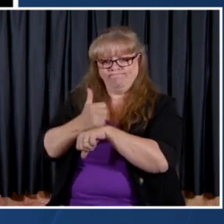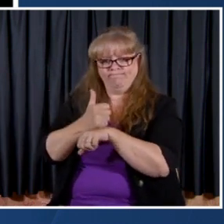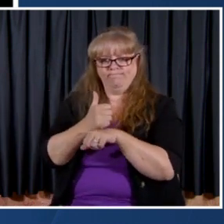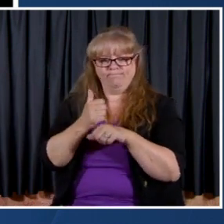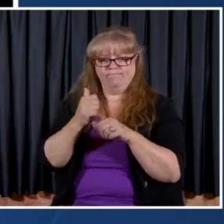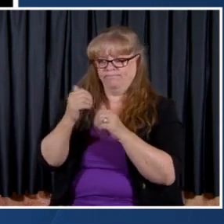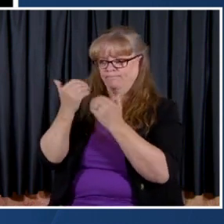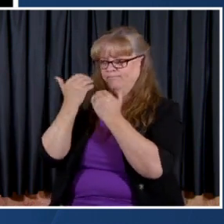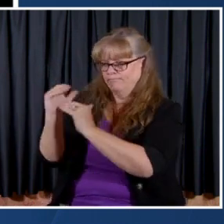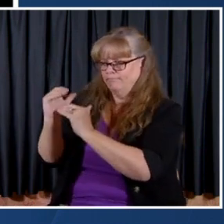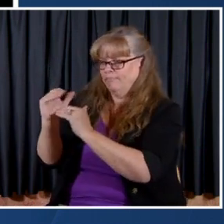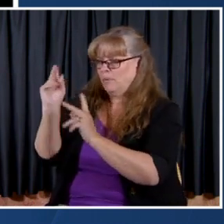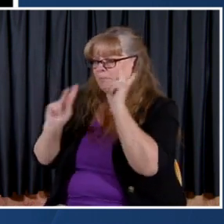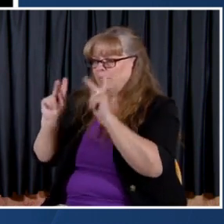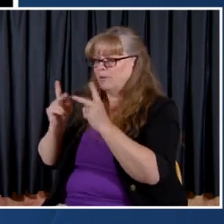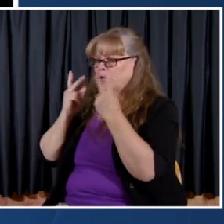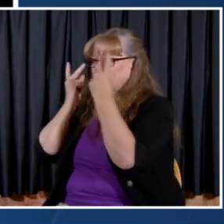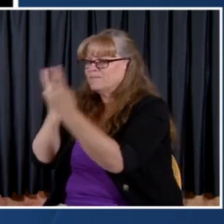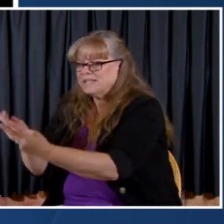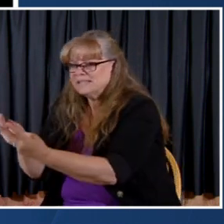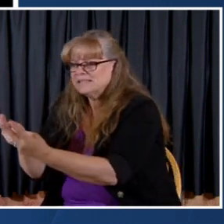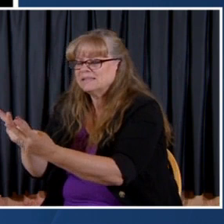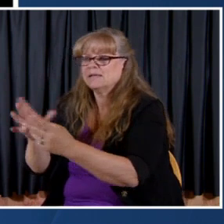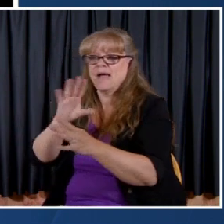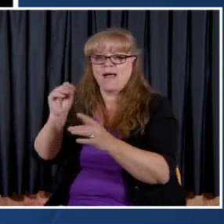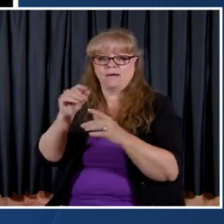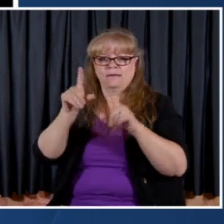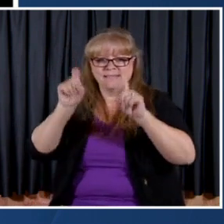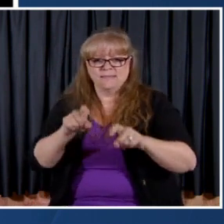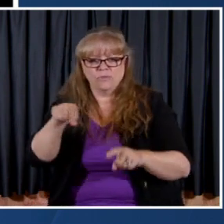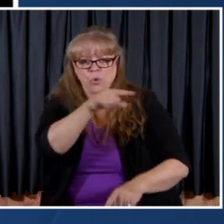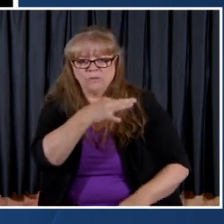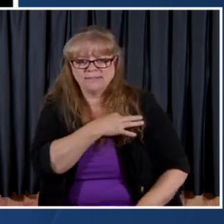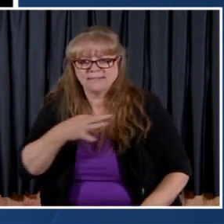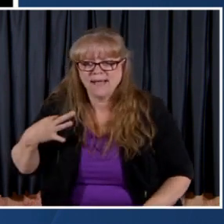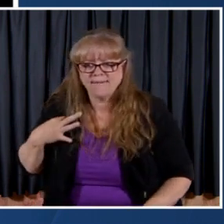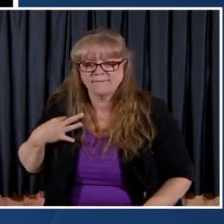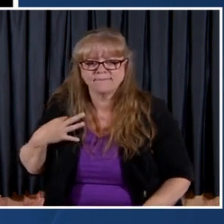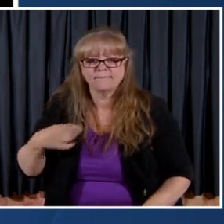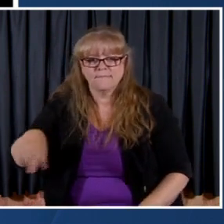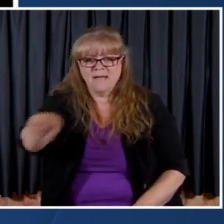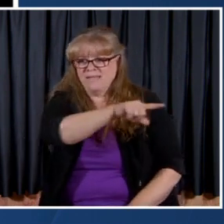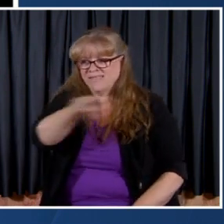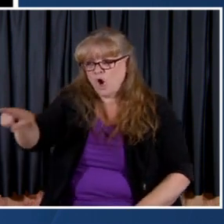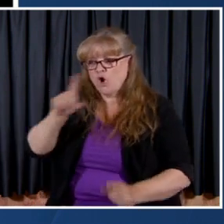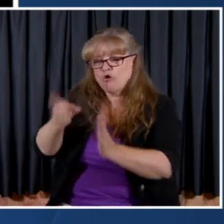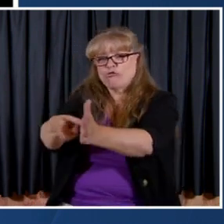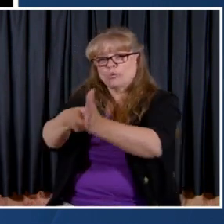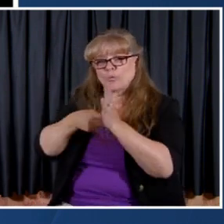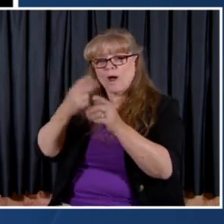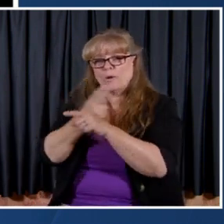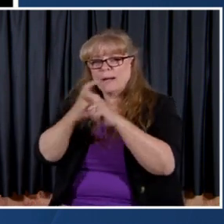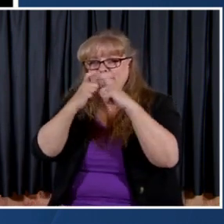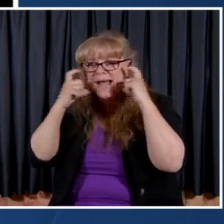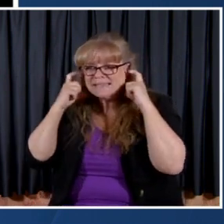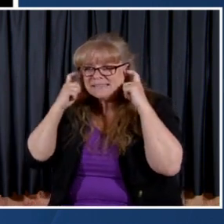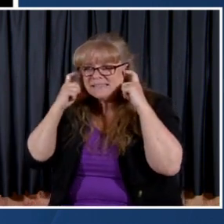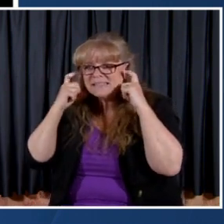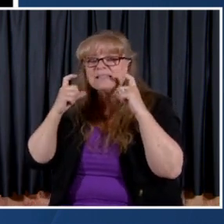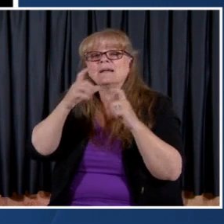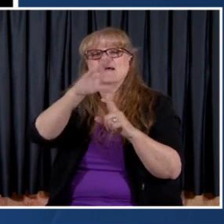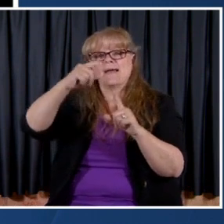screening for those who enter nursing homes and senior care facilities. We've been working on stepping up the compliance of that. By May 1st, about a